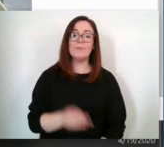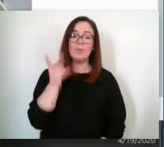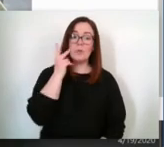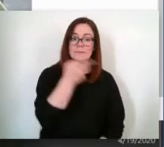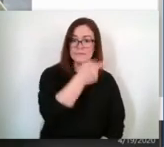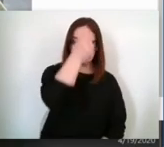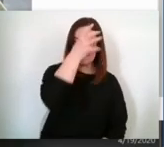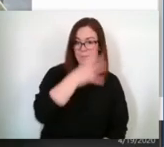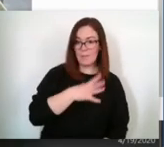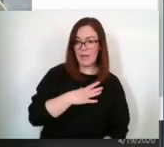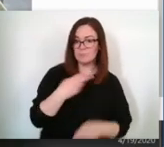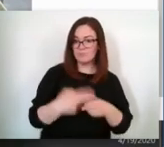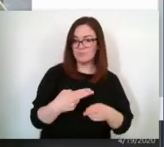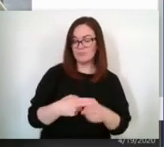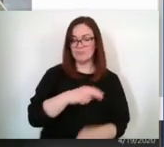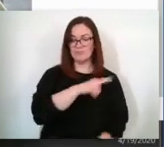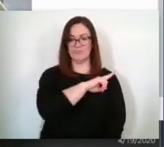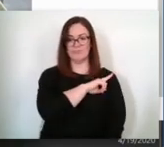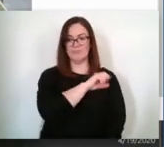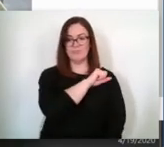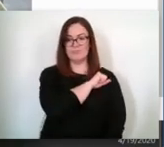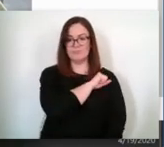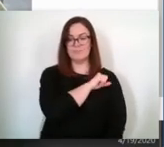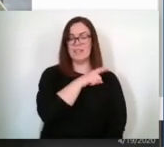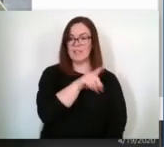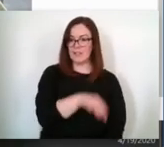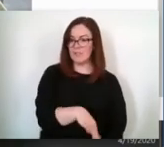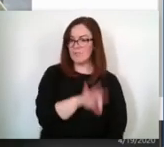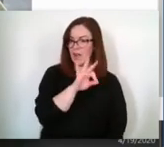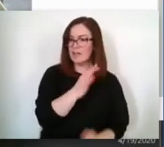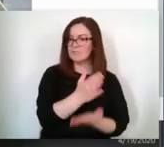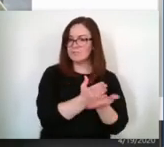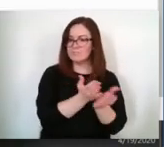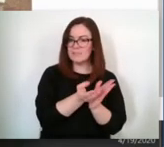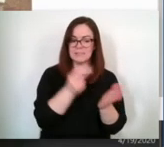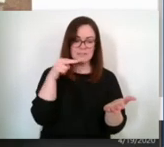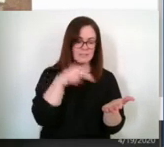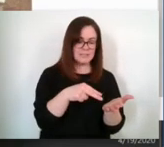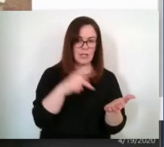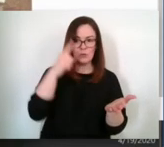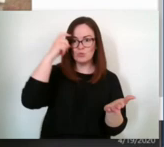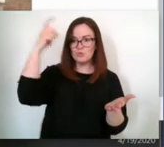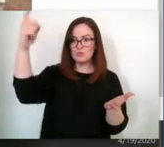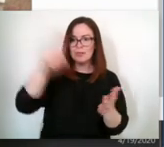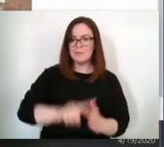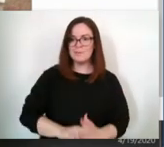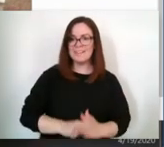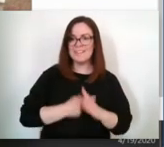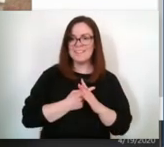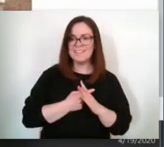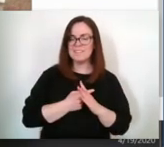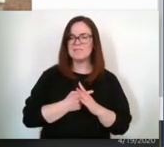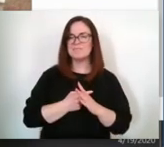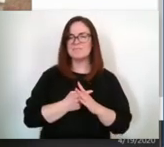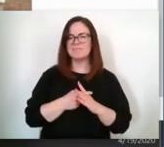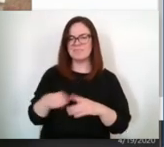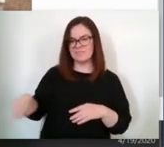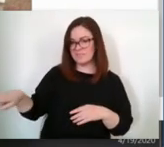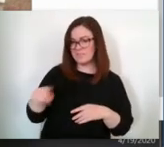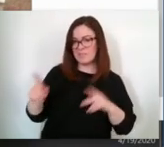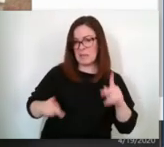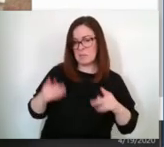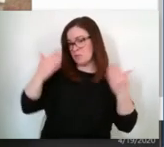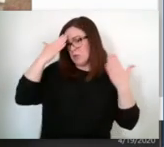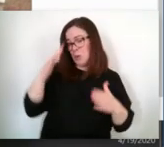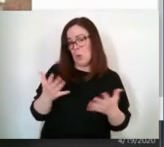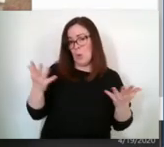Simon, and he finds the one chip, and his dream begins. No one really knew what to think